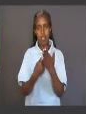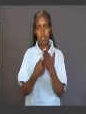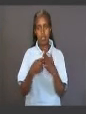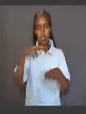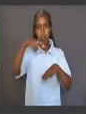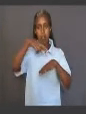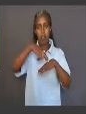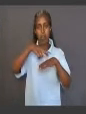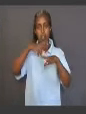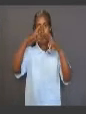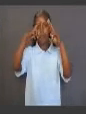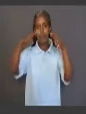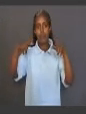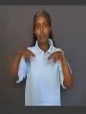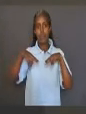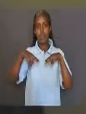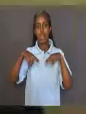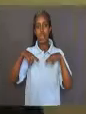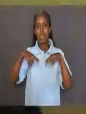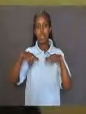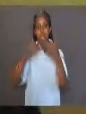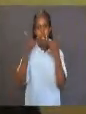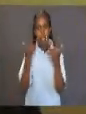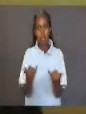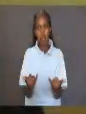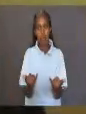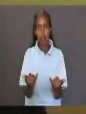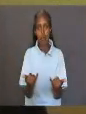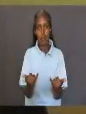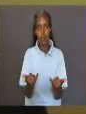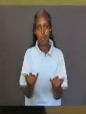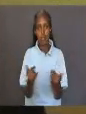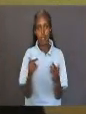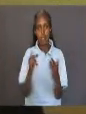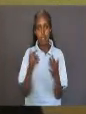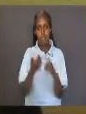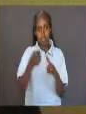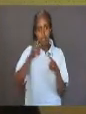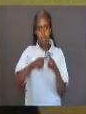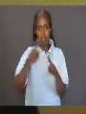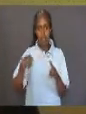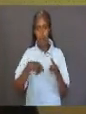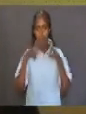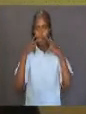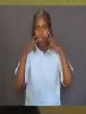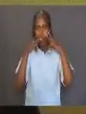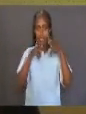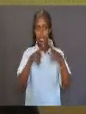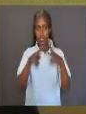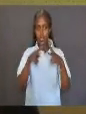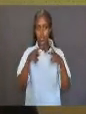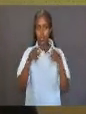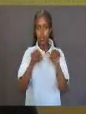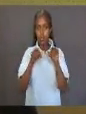they are regular polygons. Now, let us turn our attention to